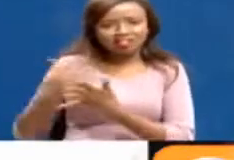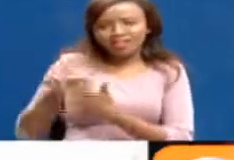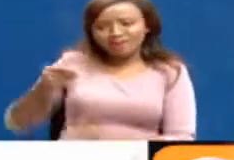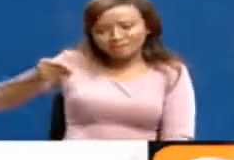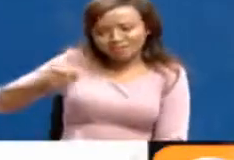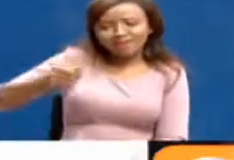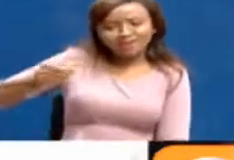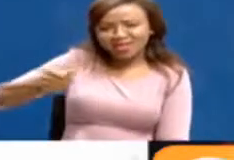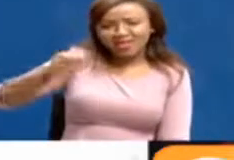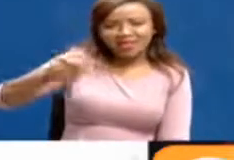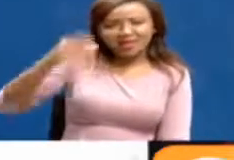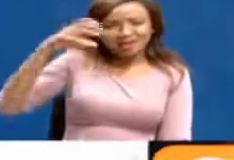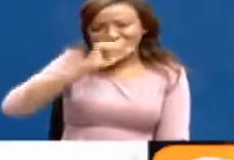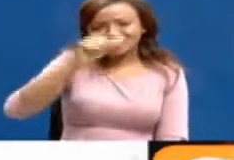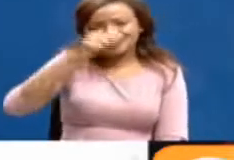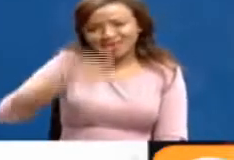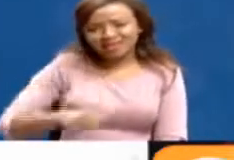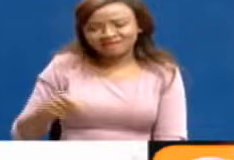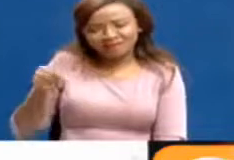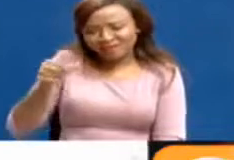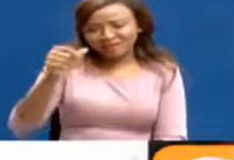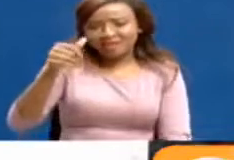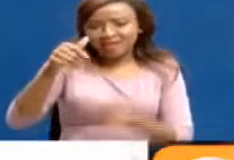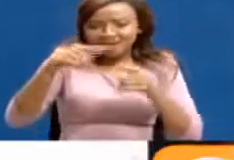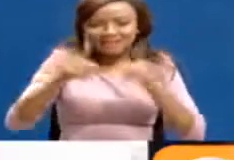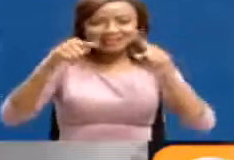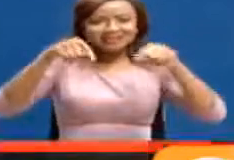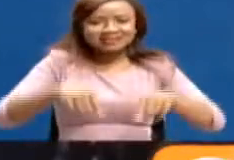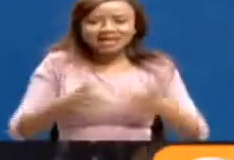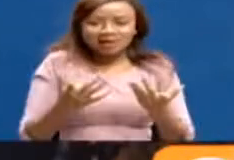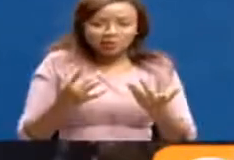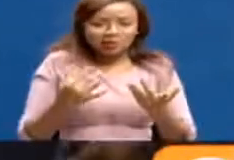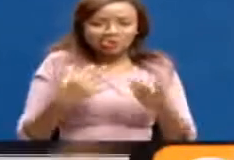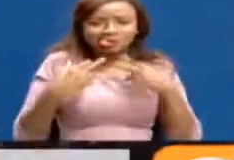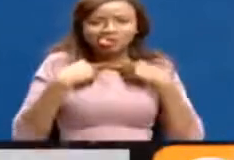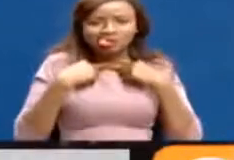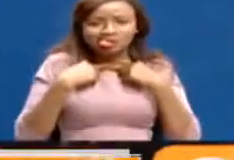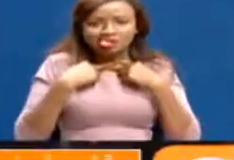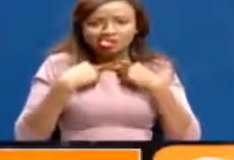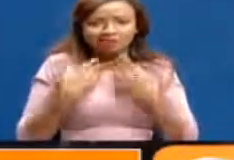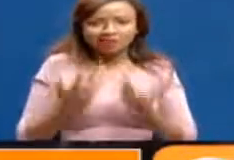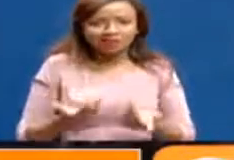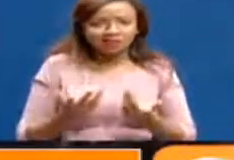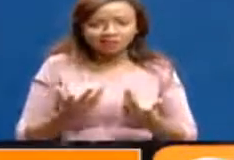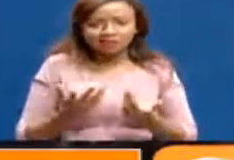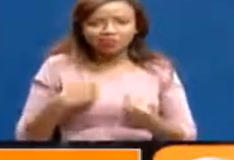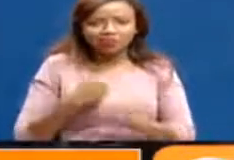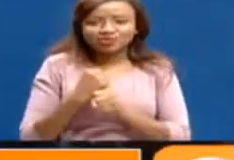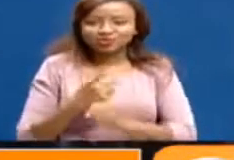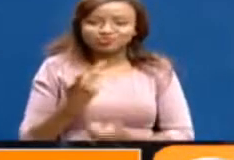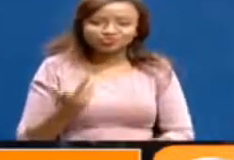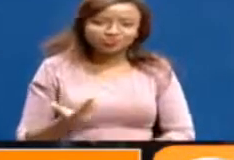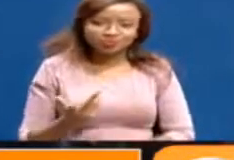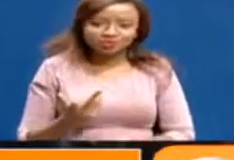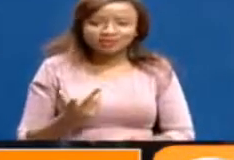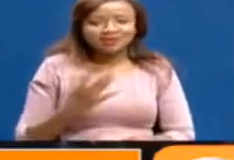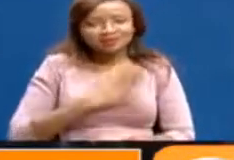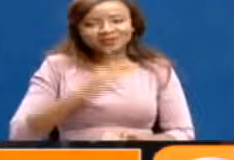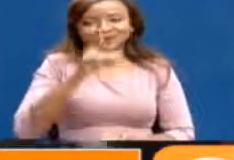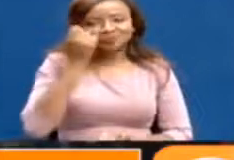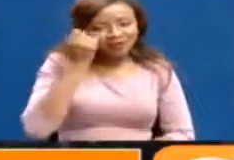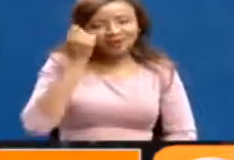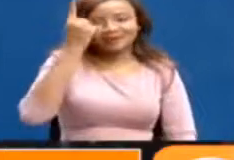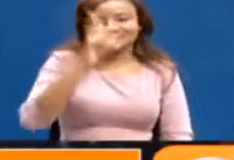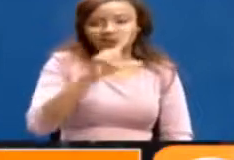income at such a time that is difficult. If maybe you're earning X amount, and it goes half, understand. So this is